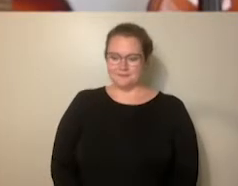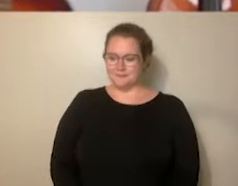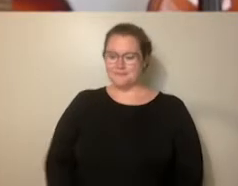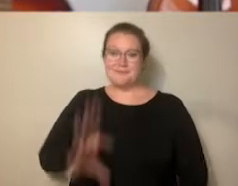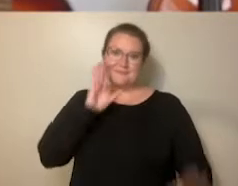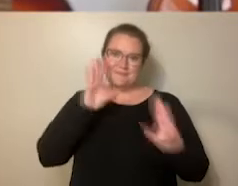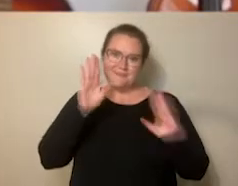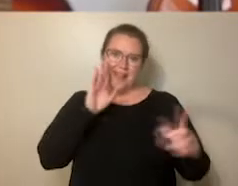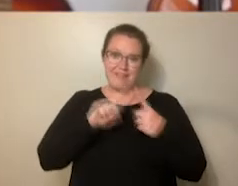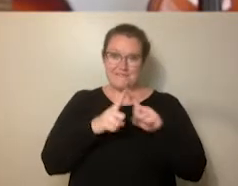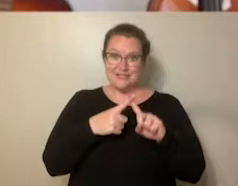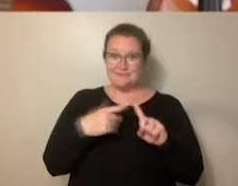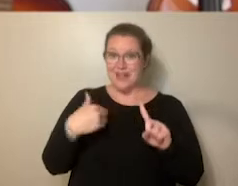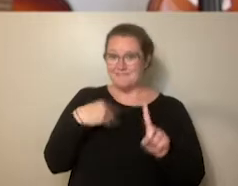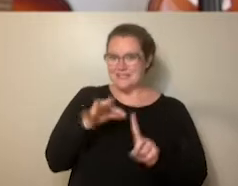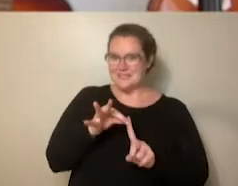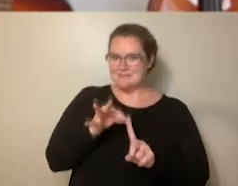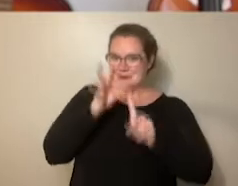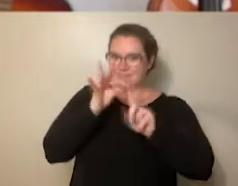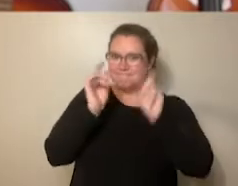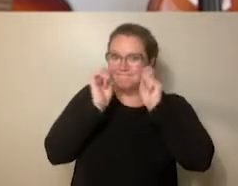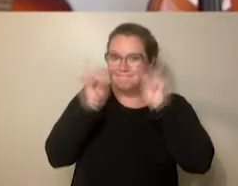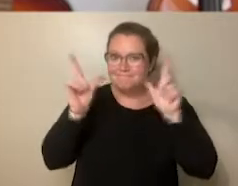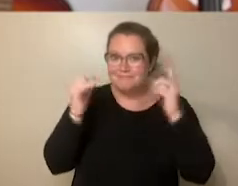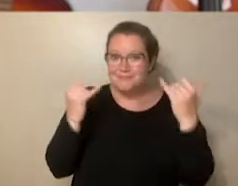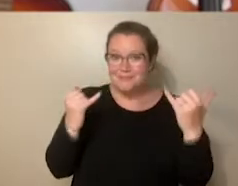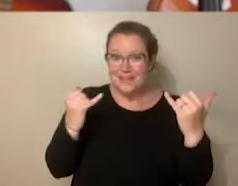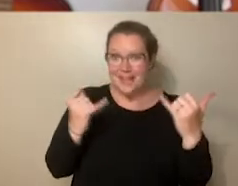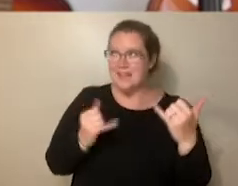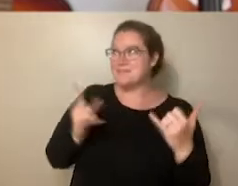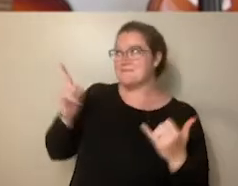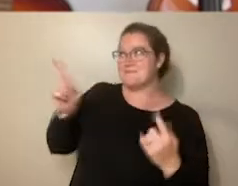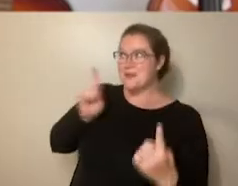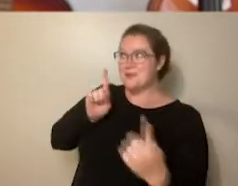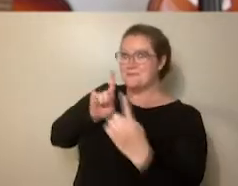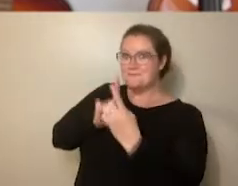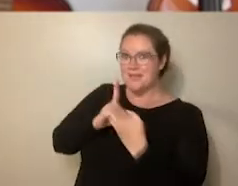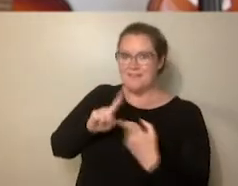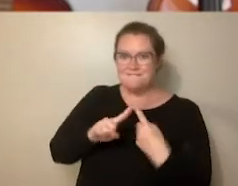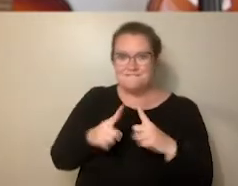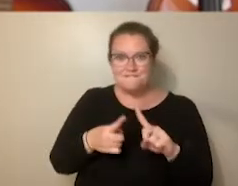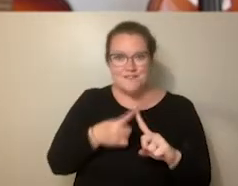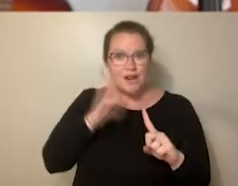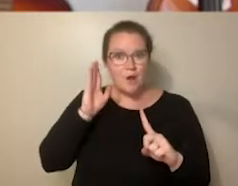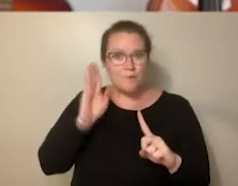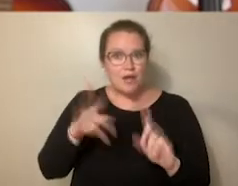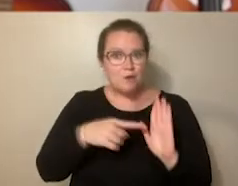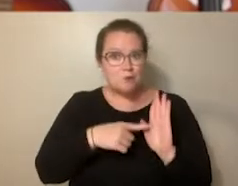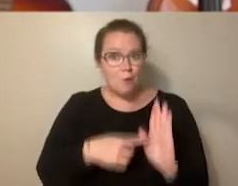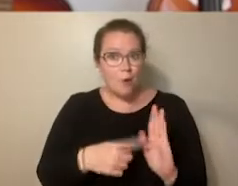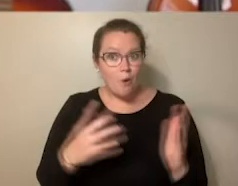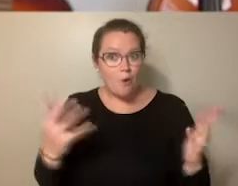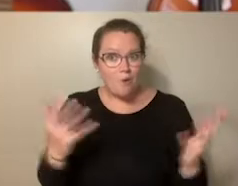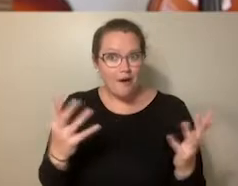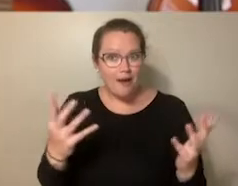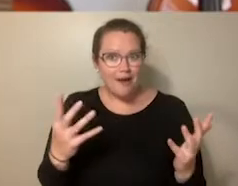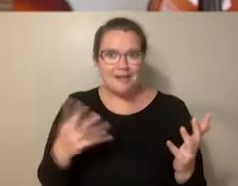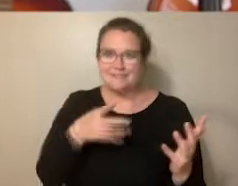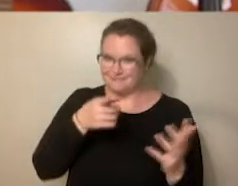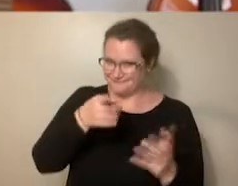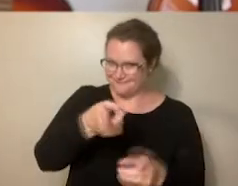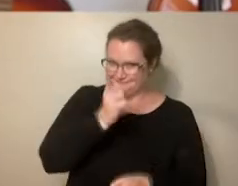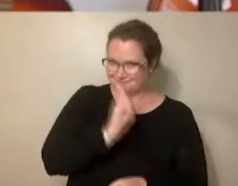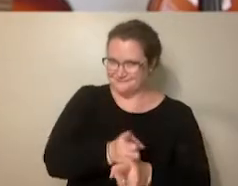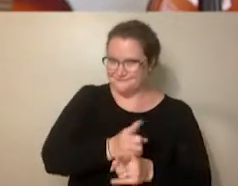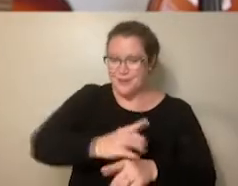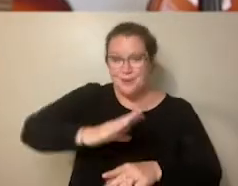Hi friends, we have a special treat today. We're going to be joining a surprise guest that's going to share some,